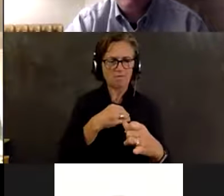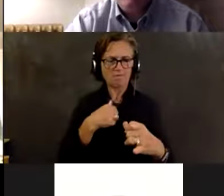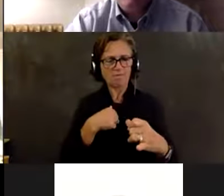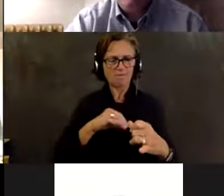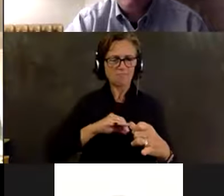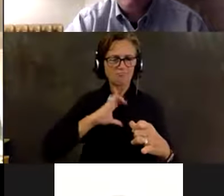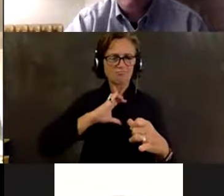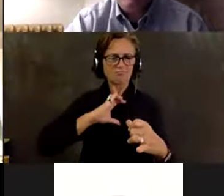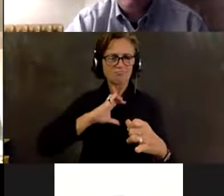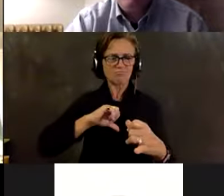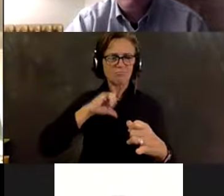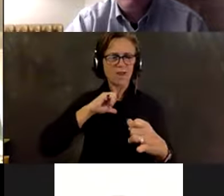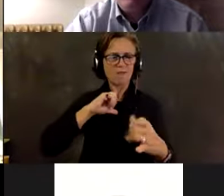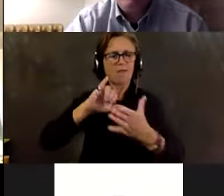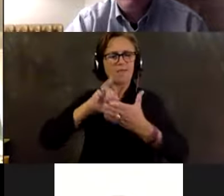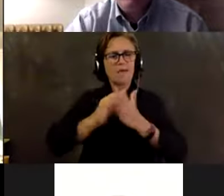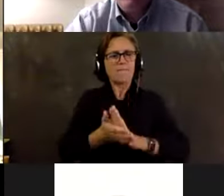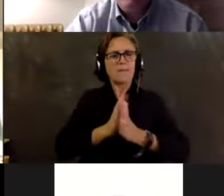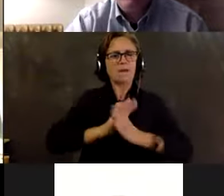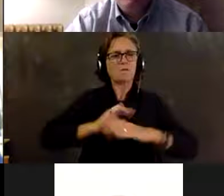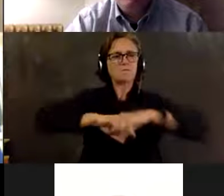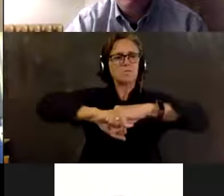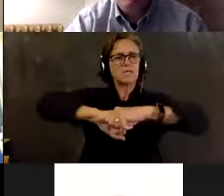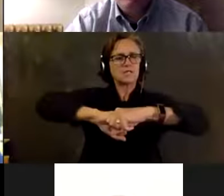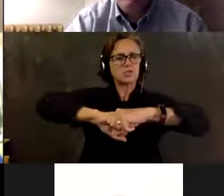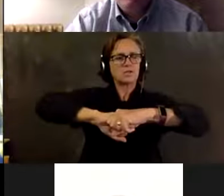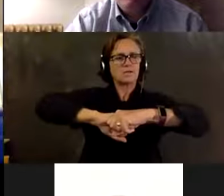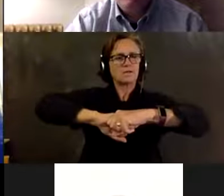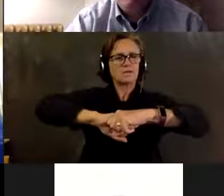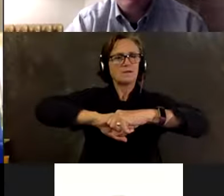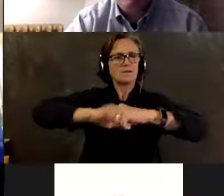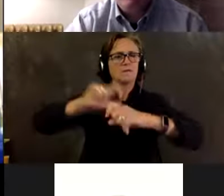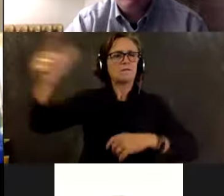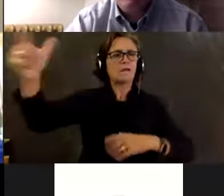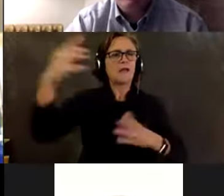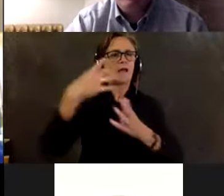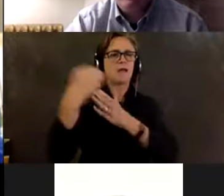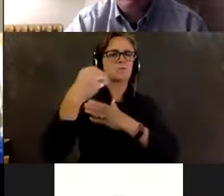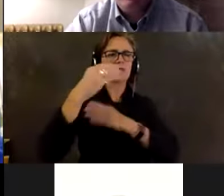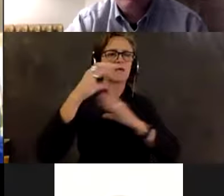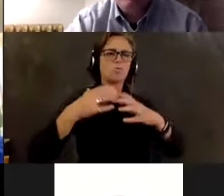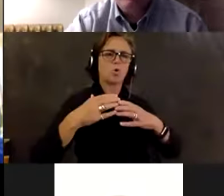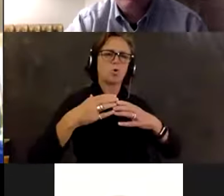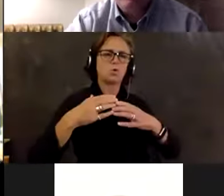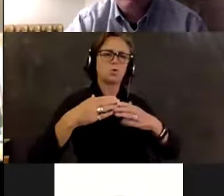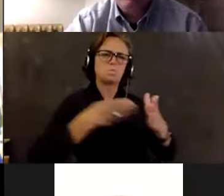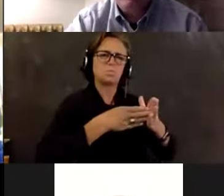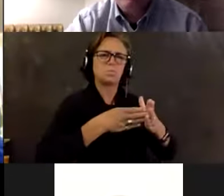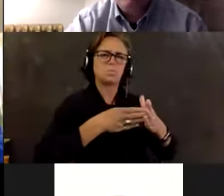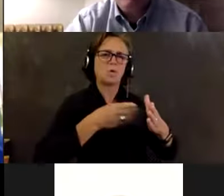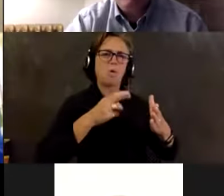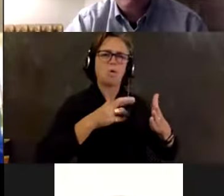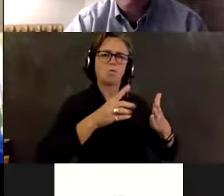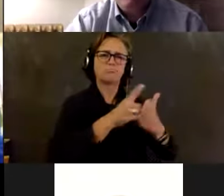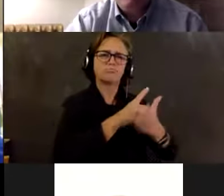important tool. So any kind of identity, right? If you can reinforce and have your child feel and love themselves and